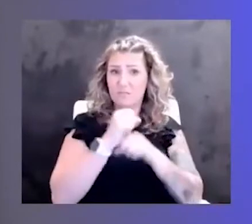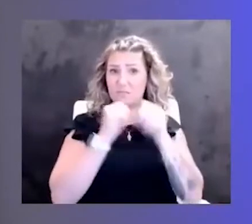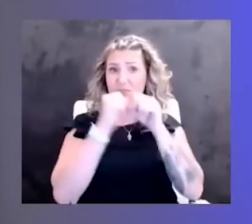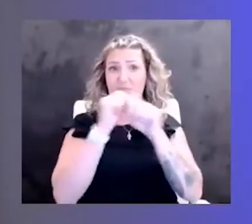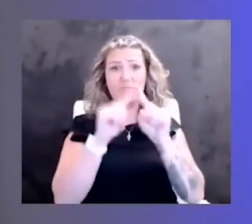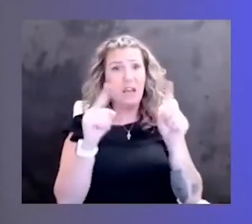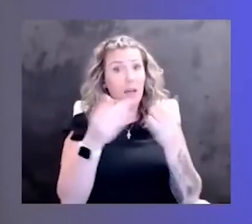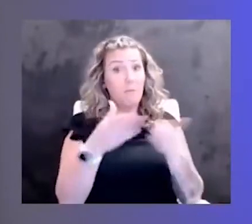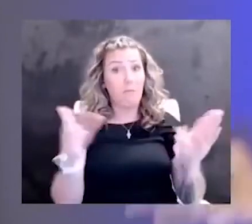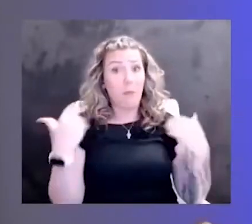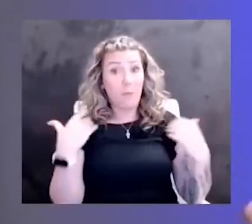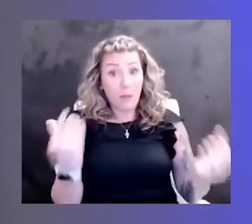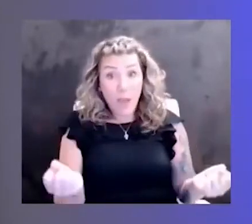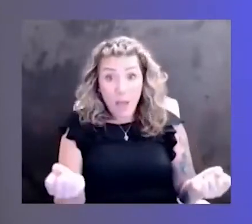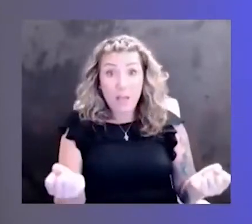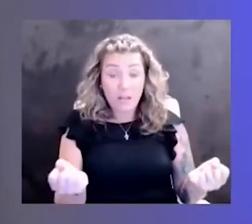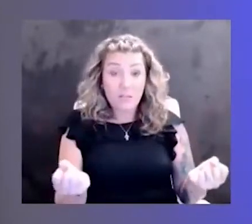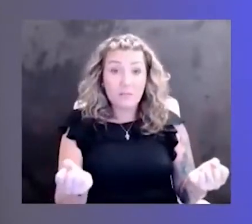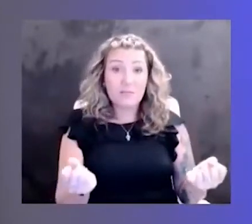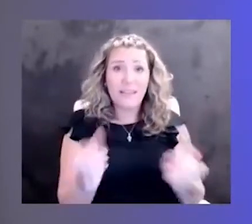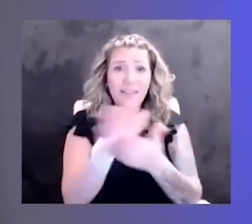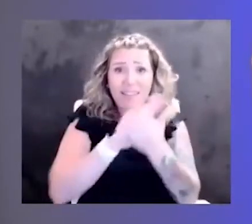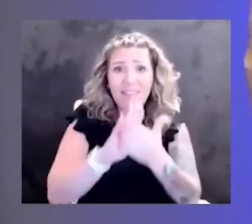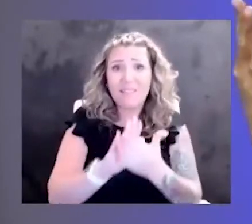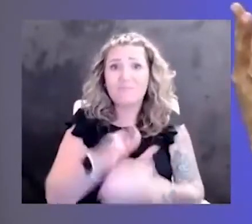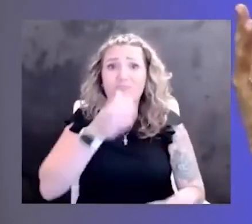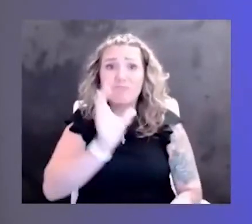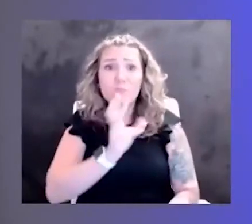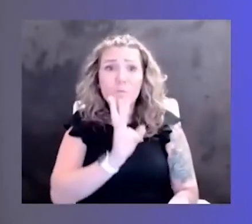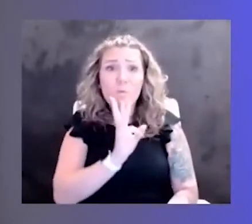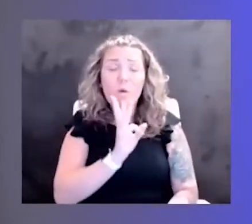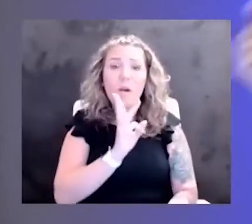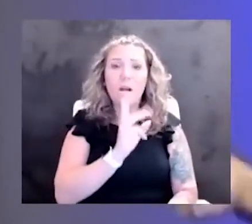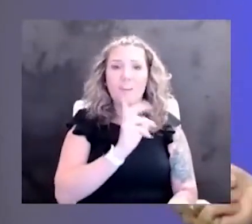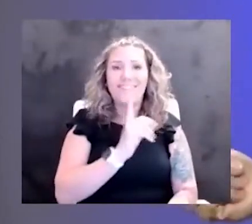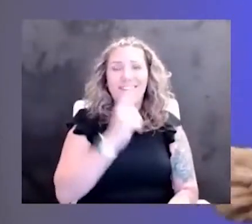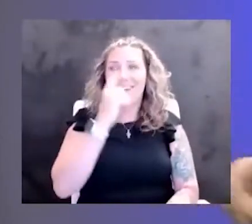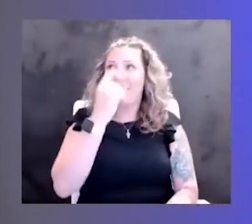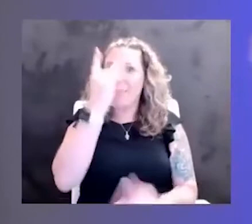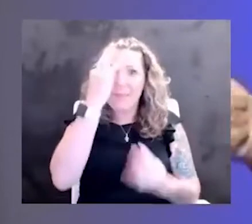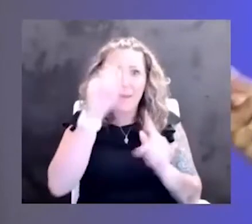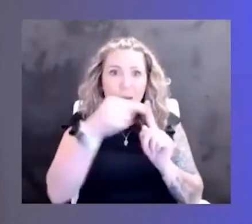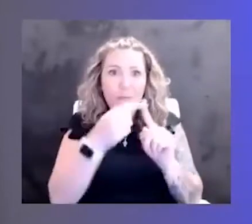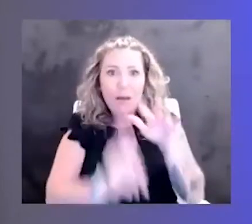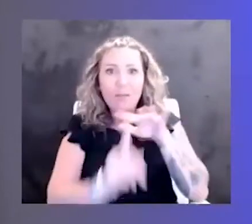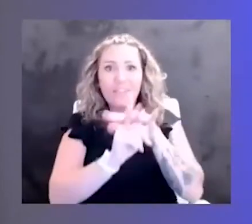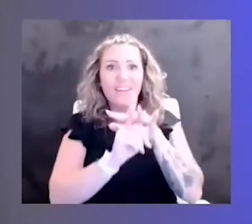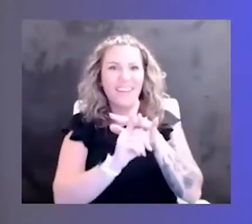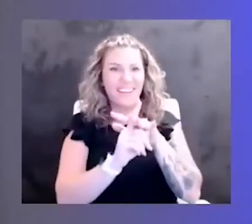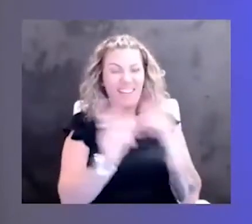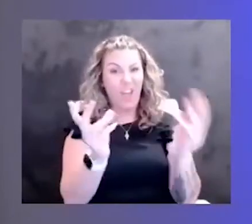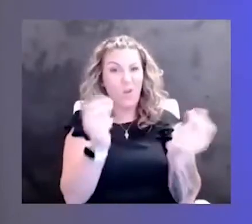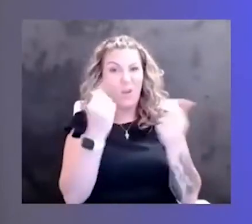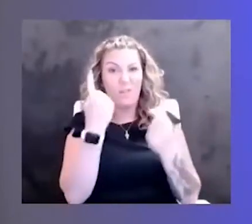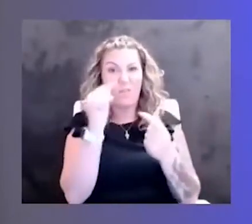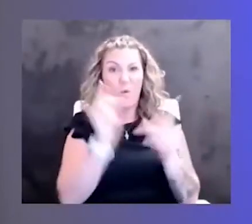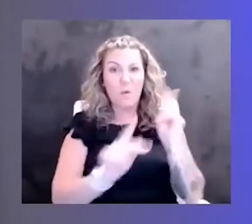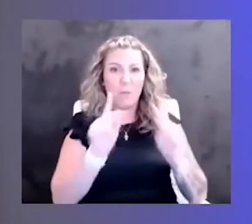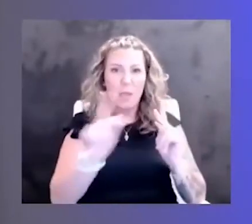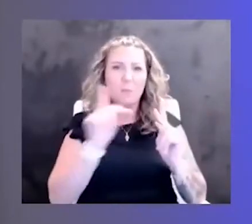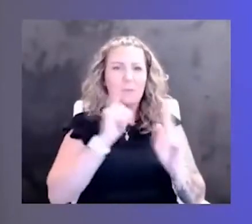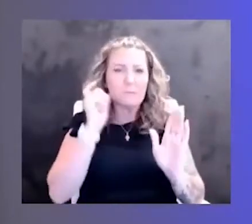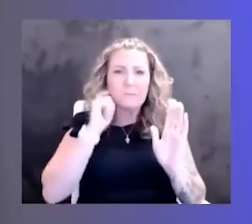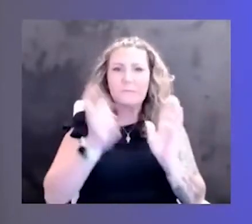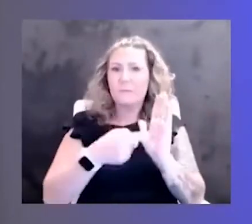Yes. Clean drinking water is something I think comes to mind a lot quicker for folks, Yep. but wastewater is